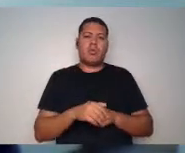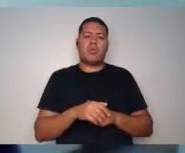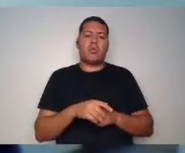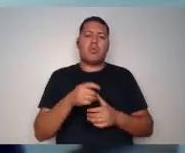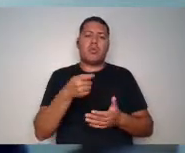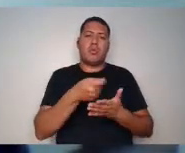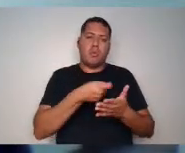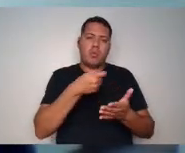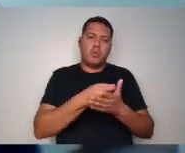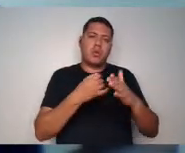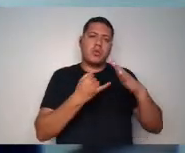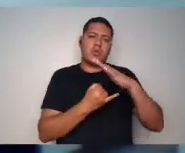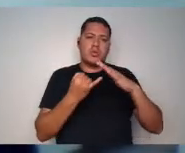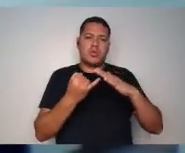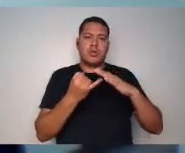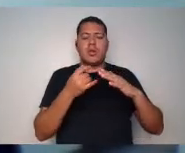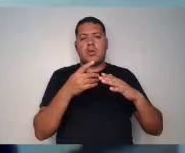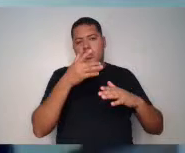in another